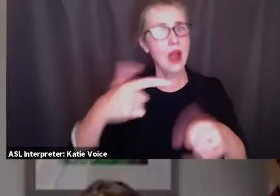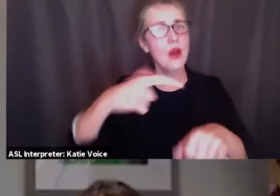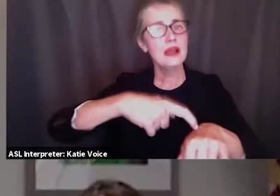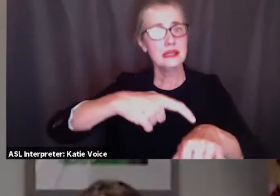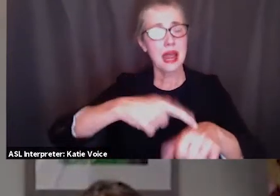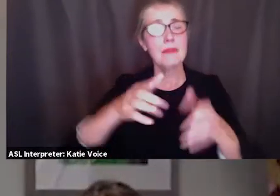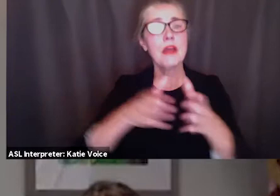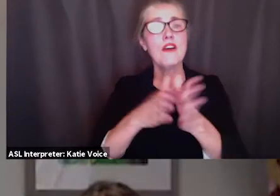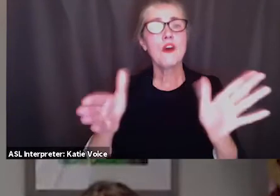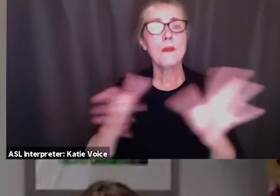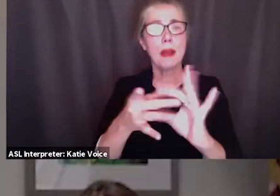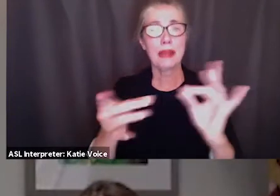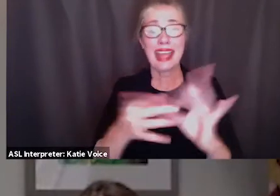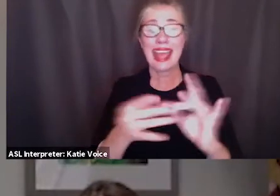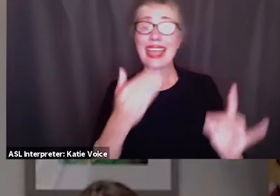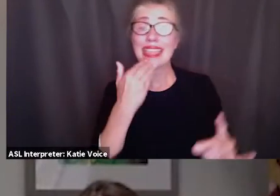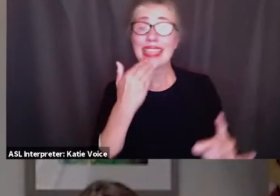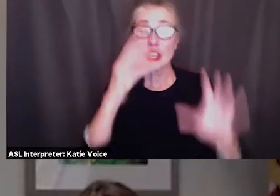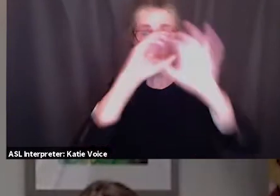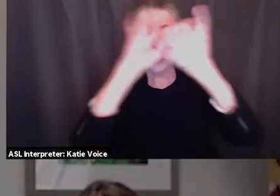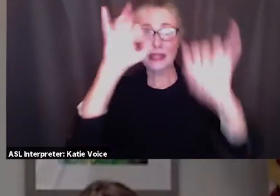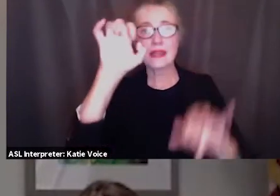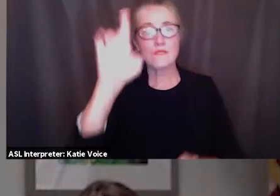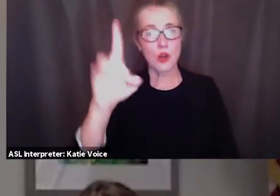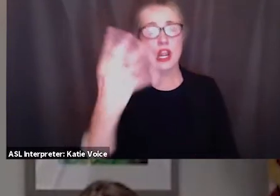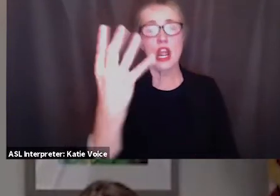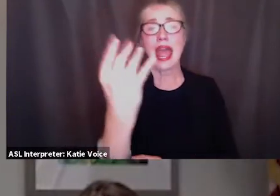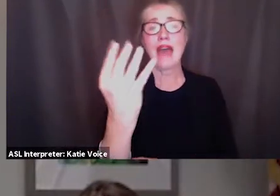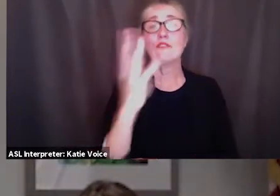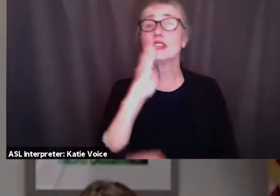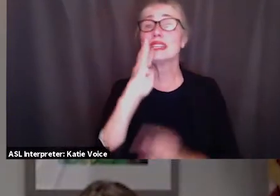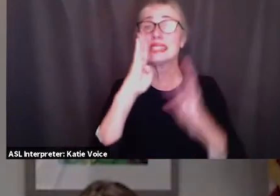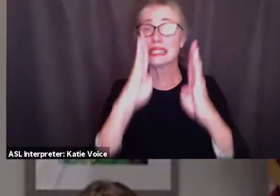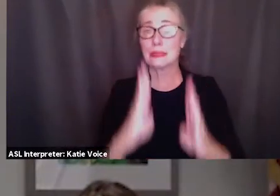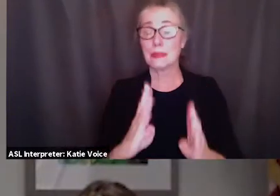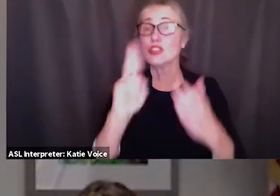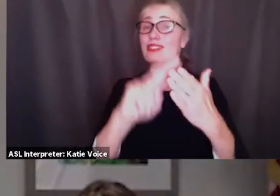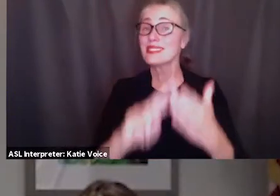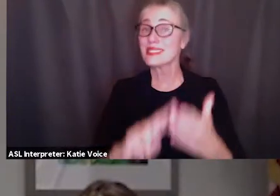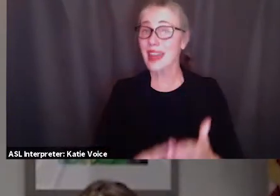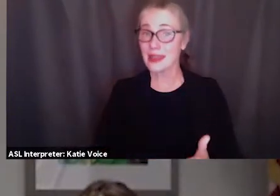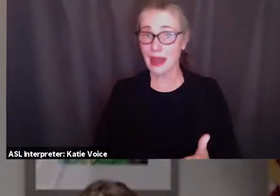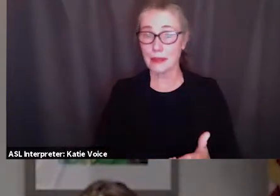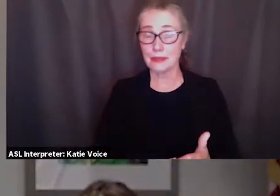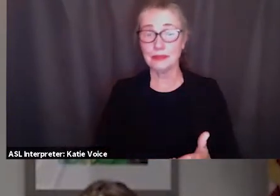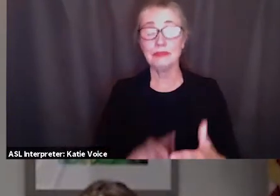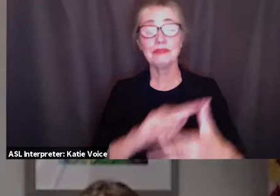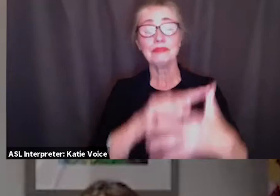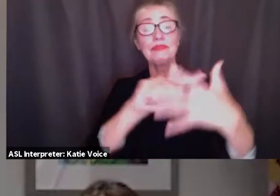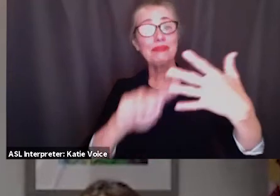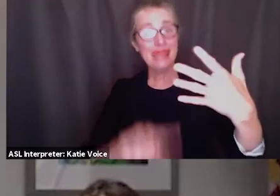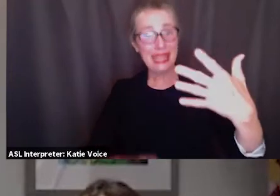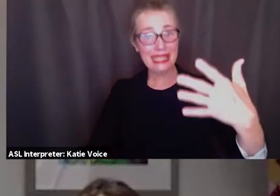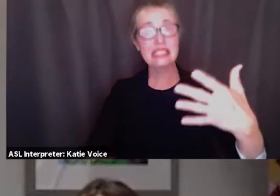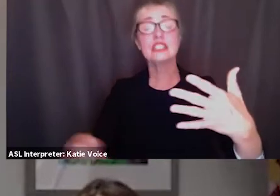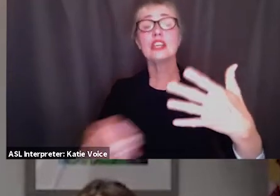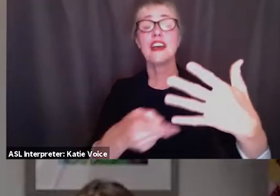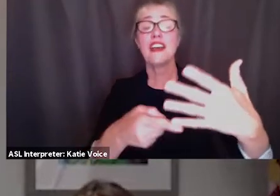Thank you, President Ford. We have 14 speakers signed up for this item. I will list the first